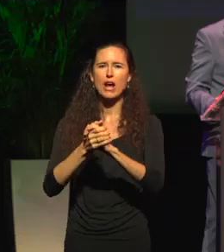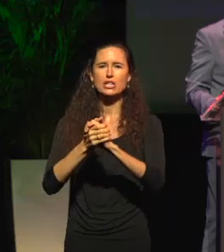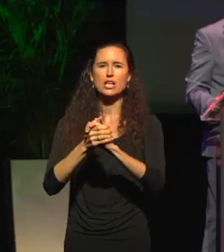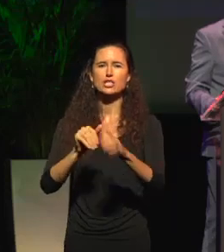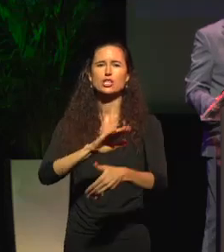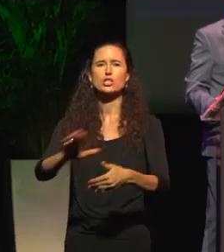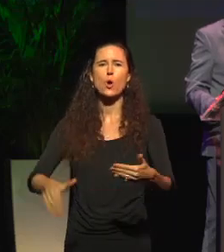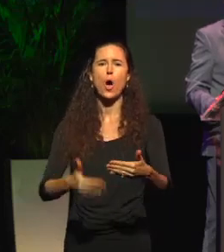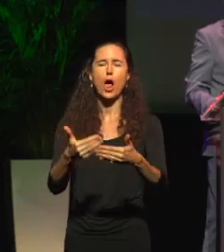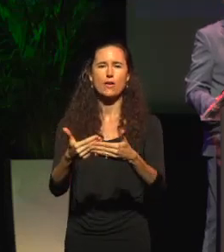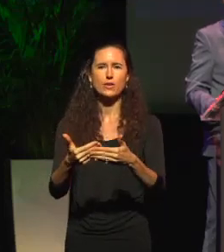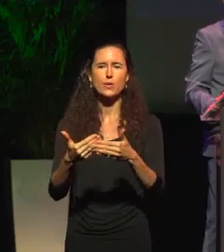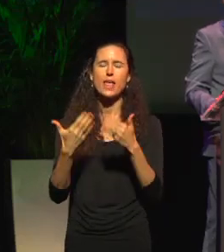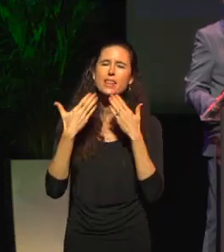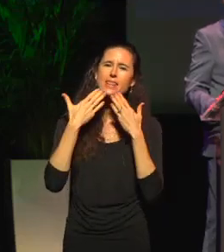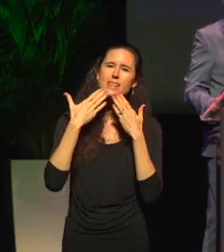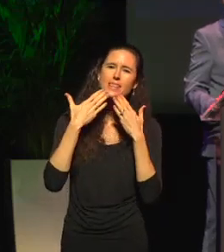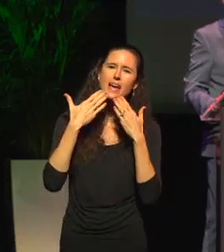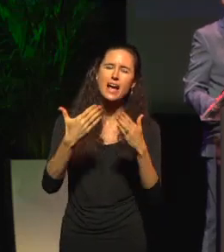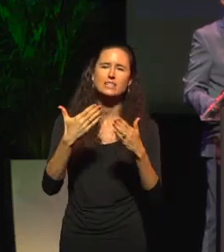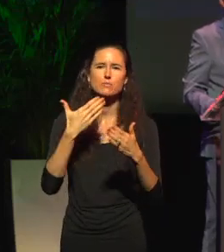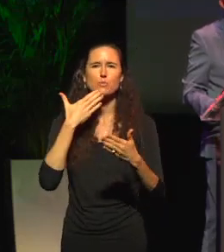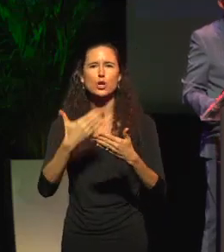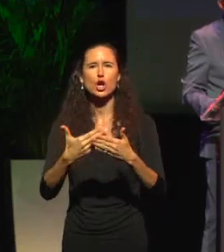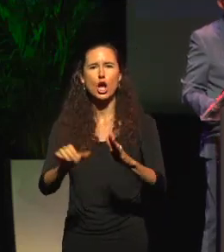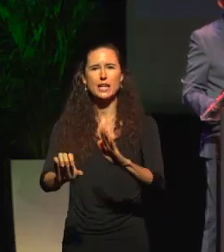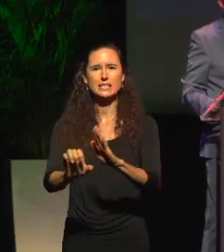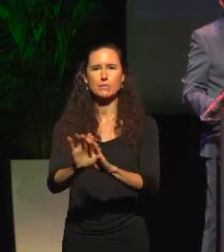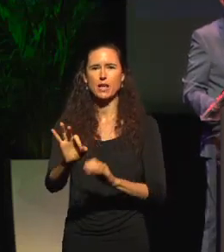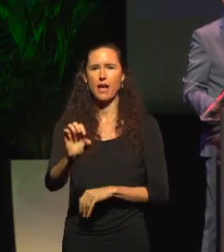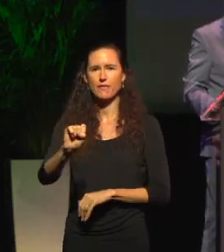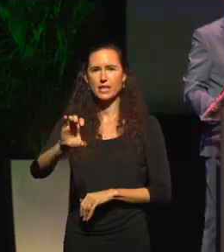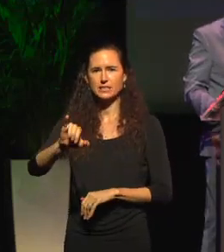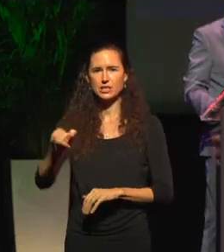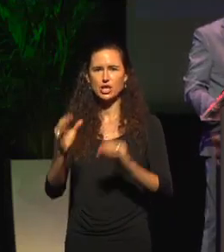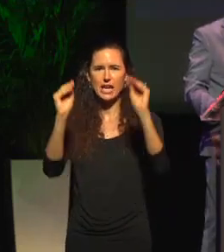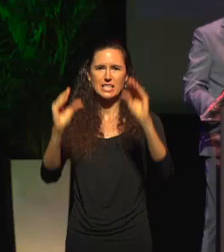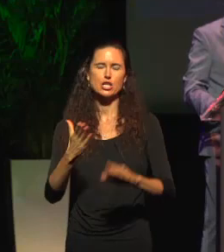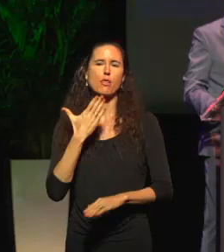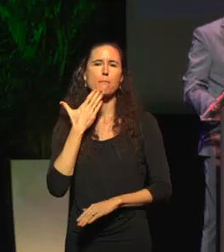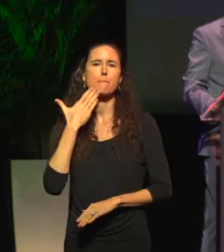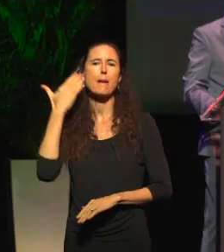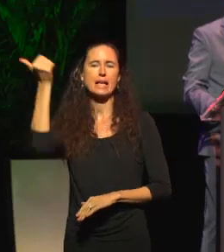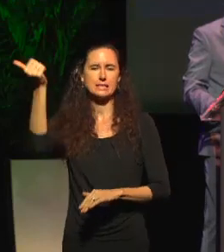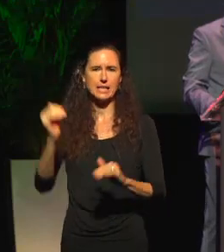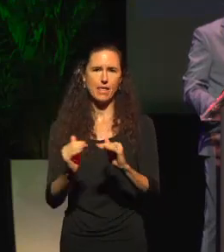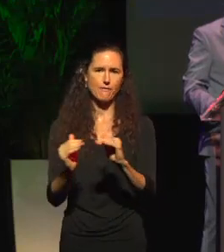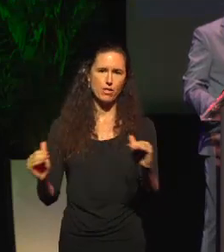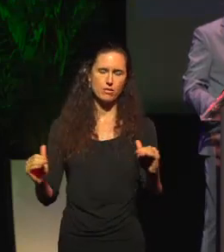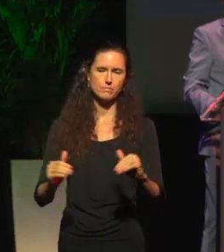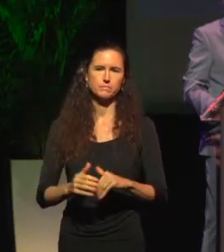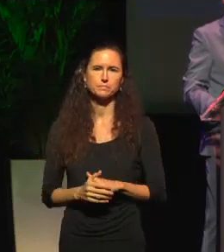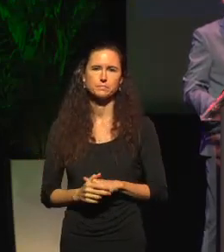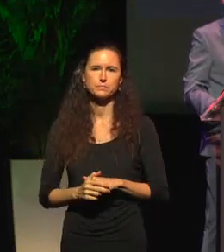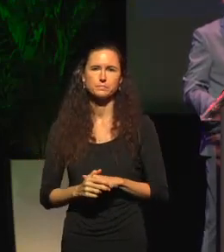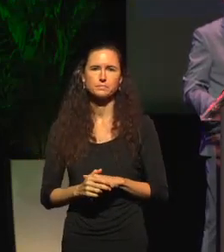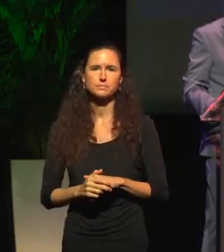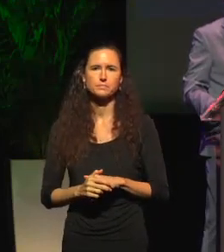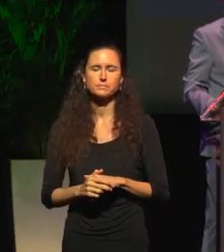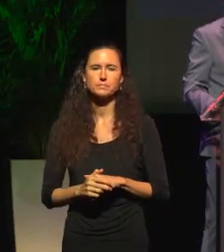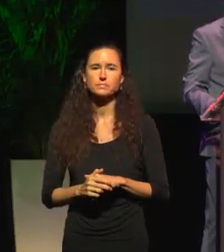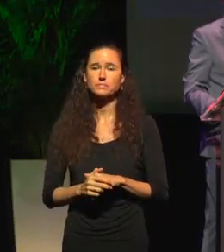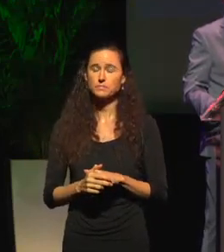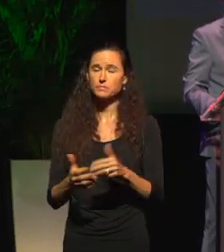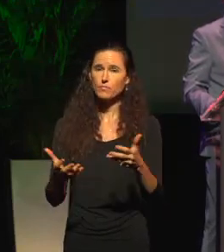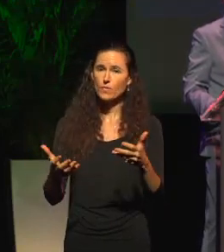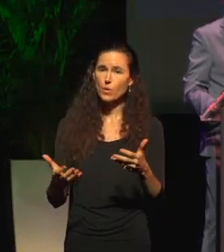Congratulations to all of you, and thanks for being examples of FSCJ teaching at our very best. In the same vein, I'd like to